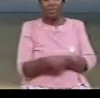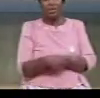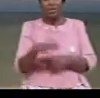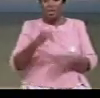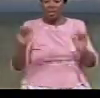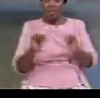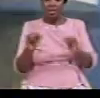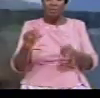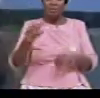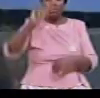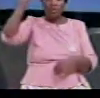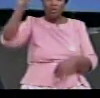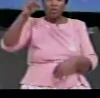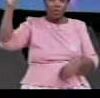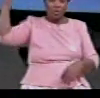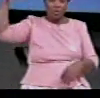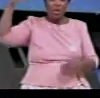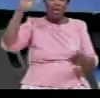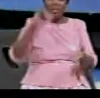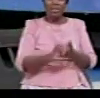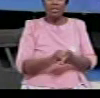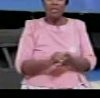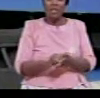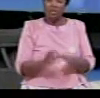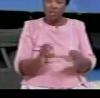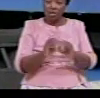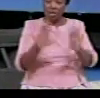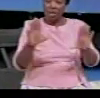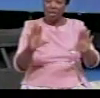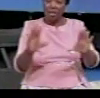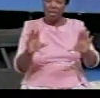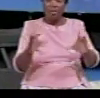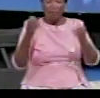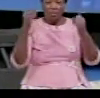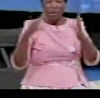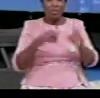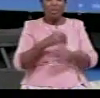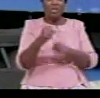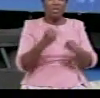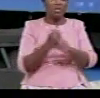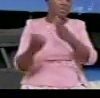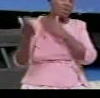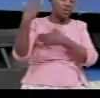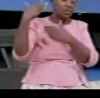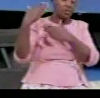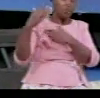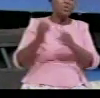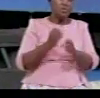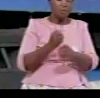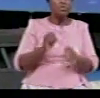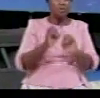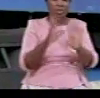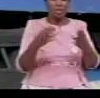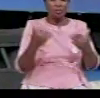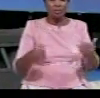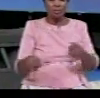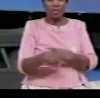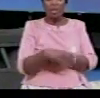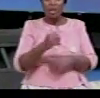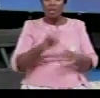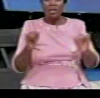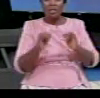that shined a century ago shined today. The same sun